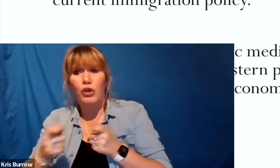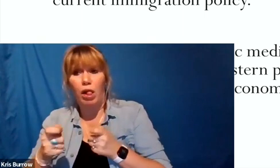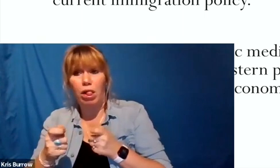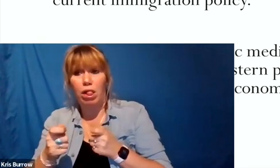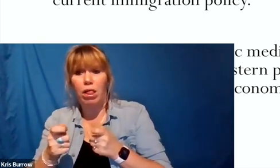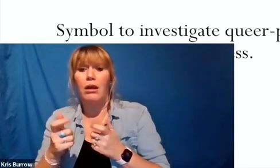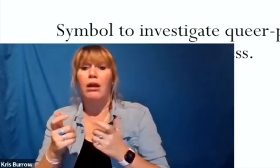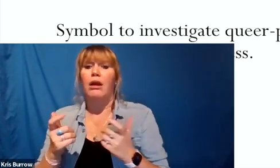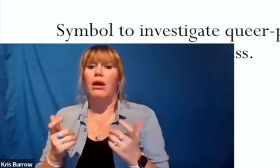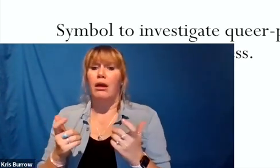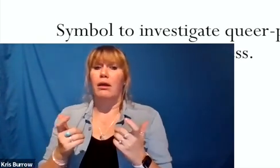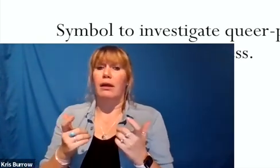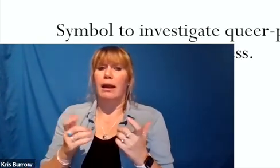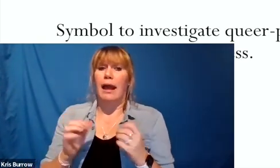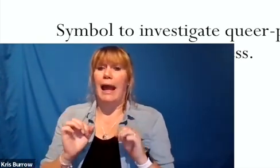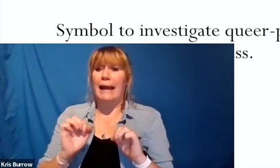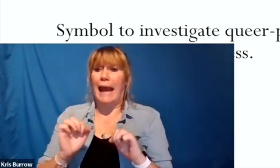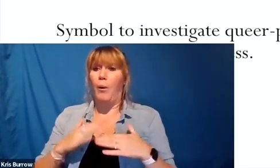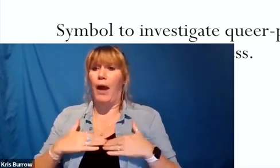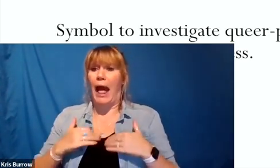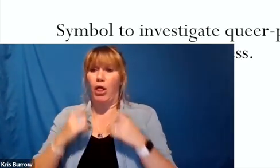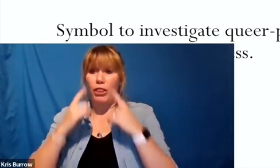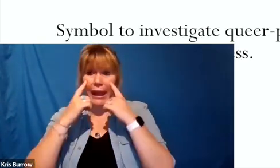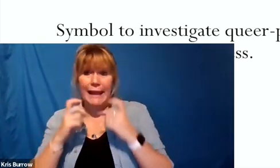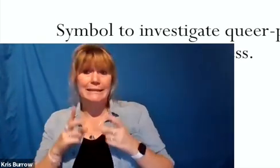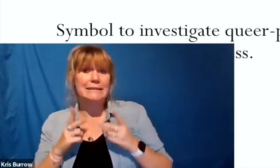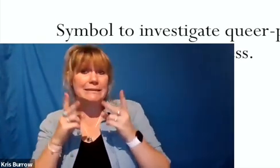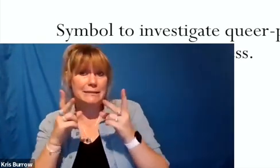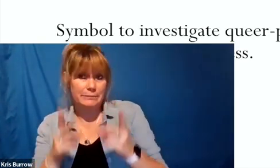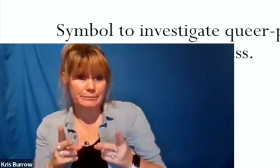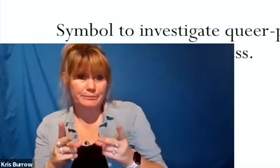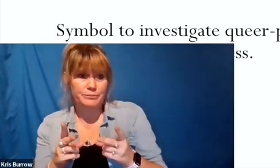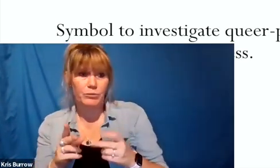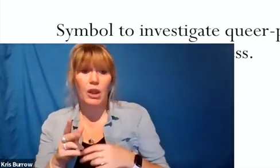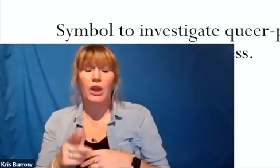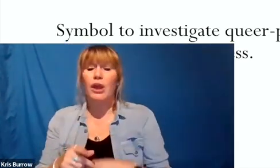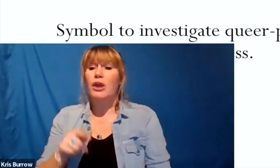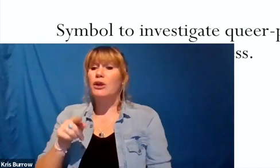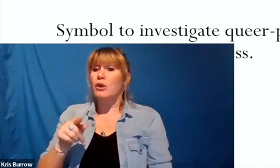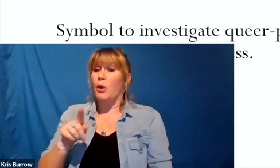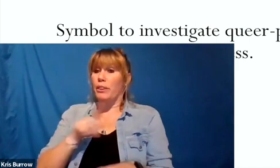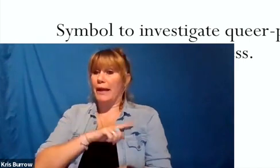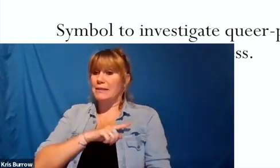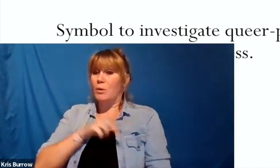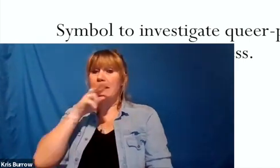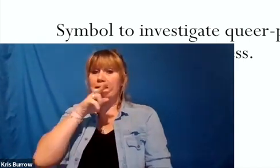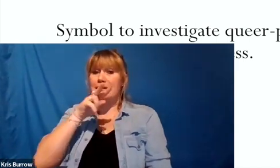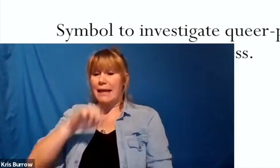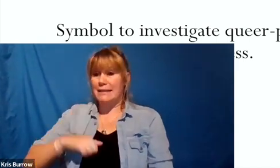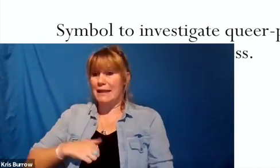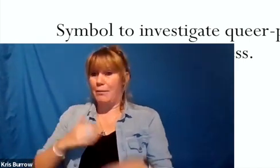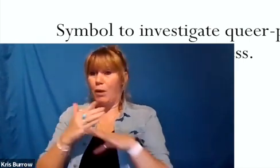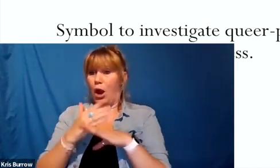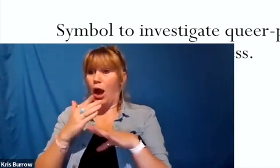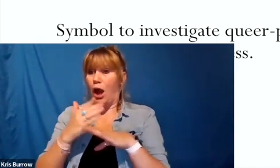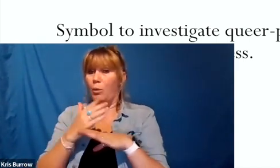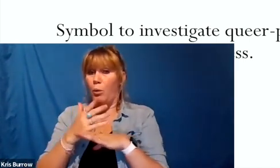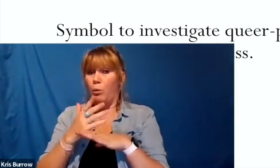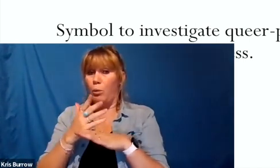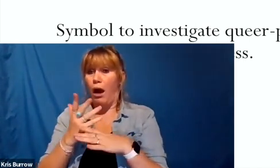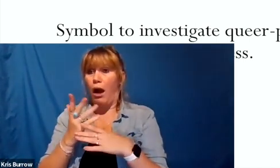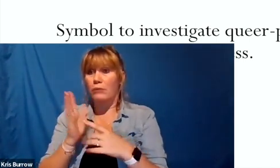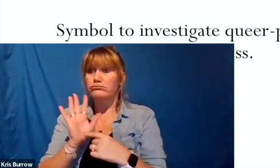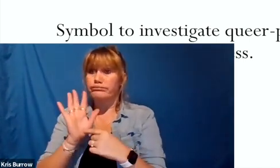system. So snakes in my work show up as I like to layer images on top of each other,